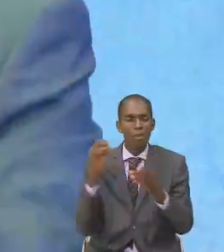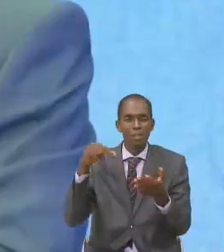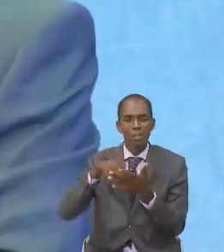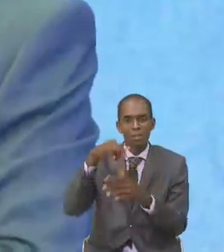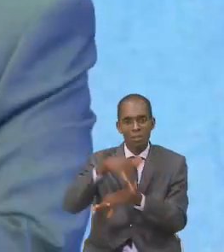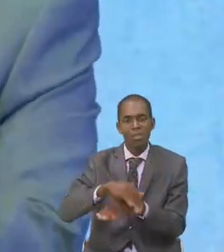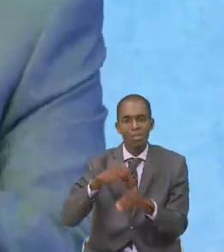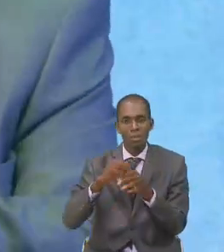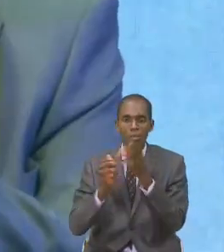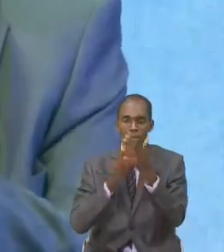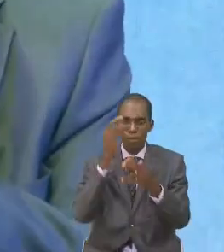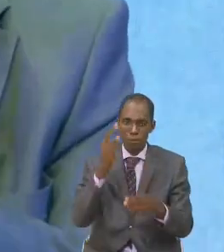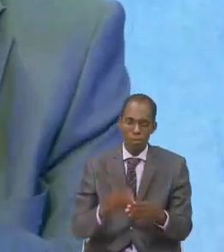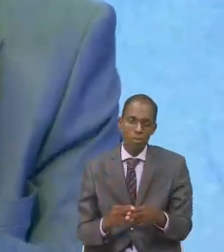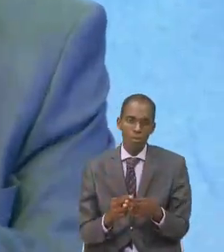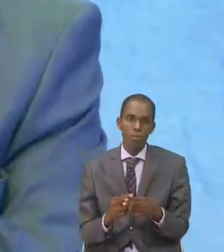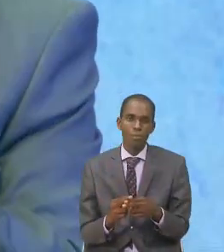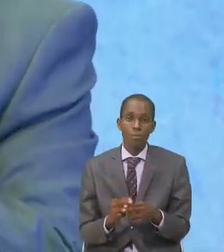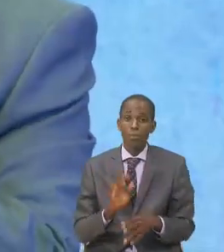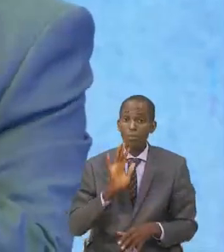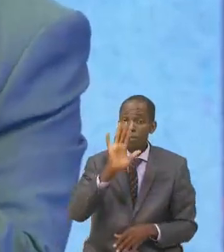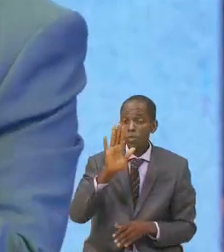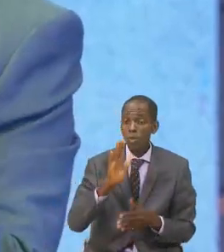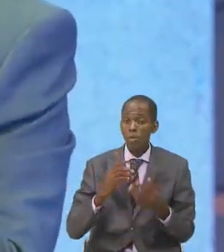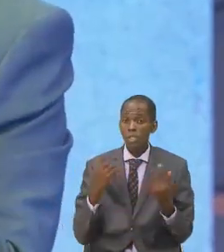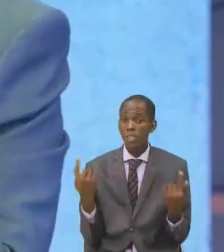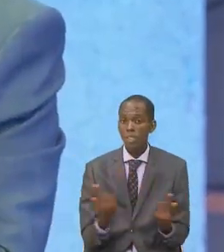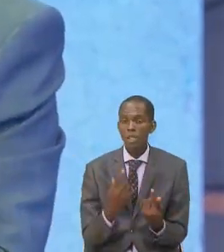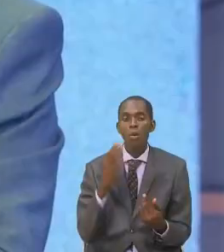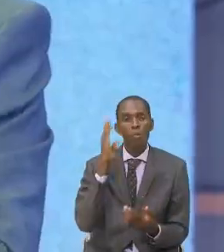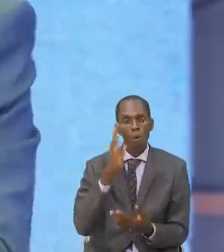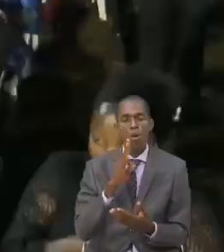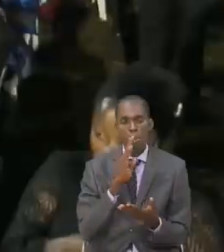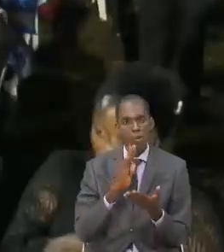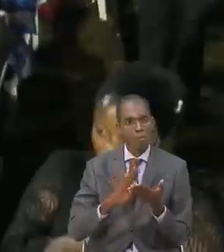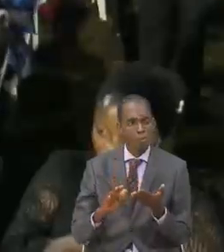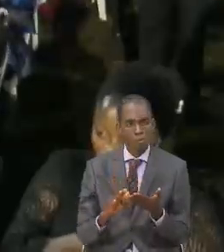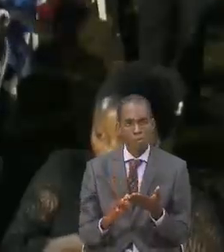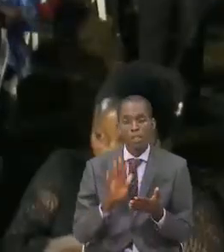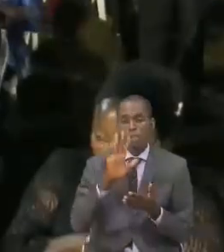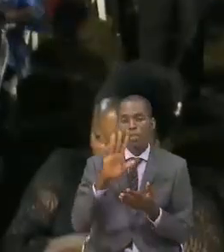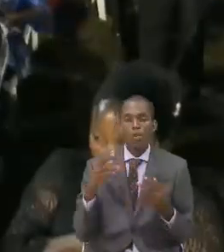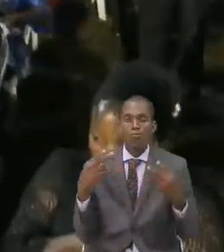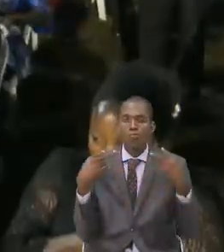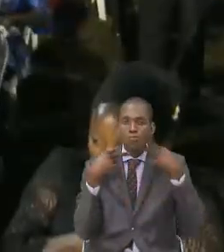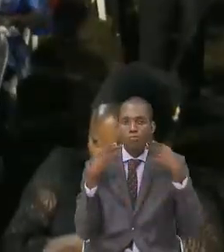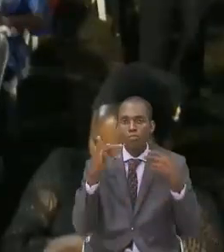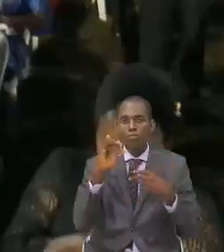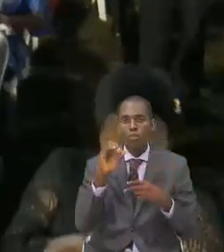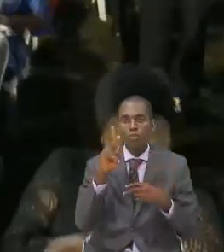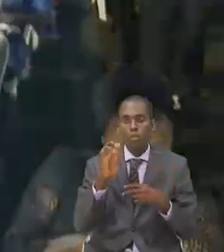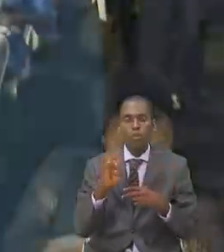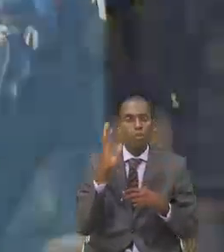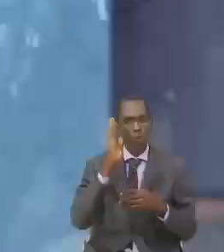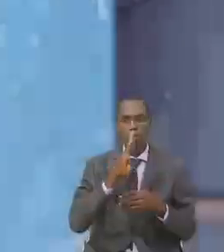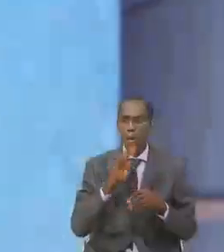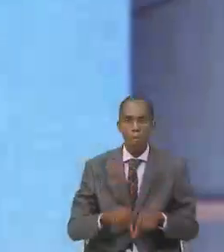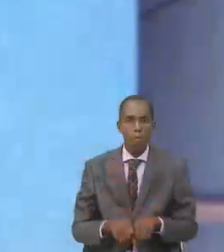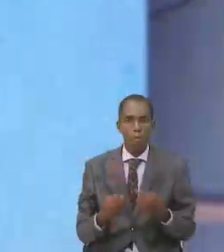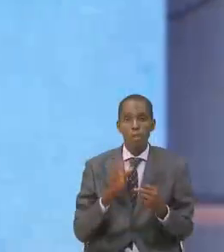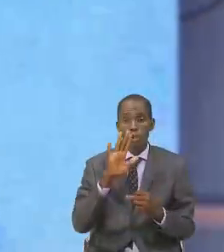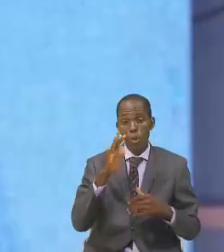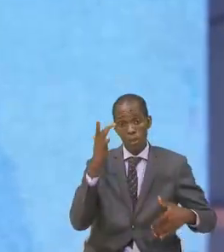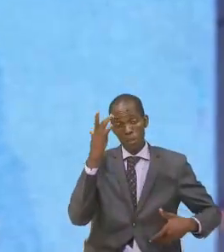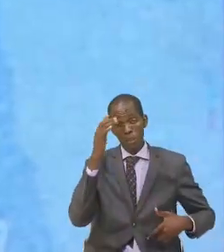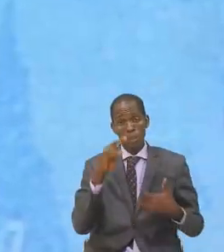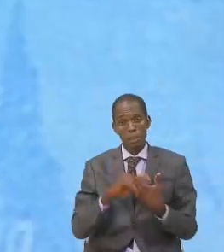in pieces, and you are free tonight in Jesus' name. Your sins will be forgiven. Your